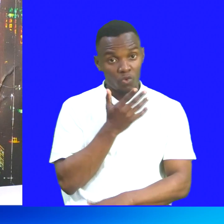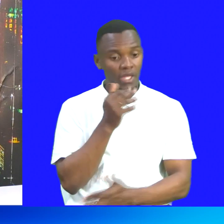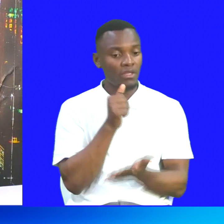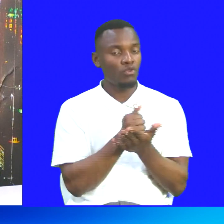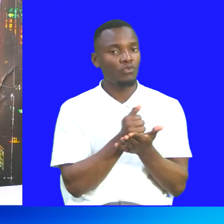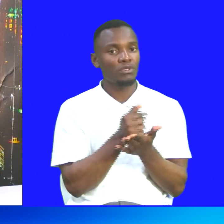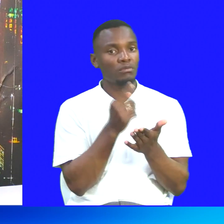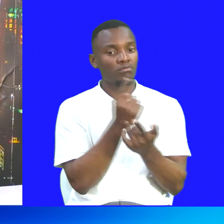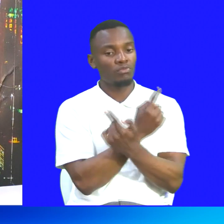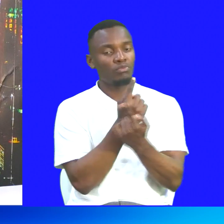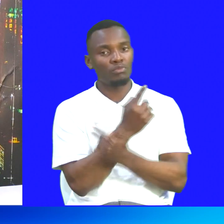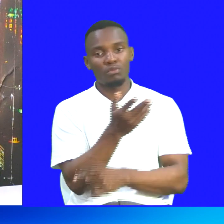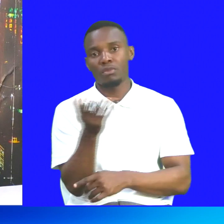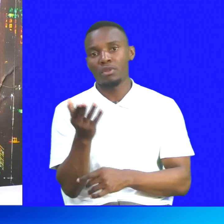offices.